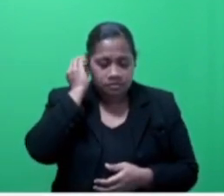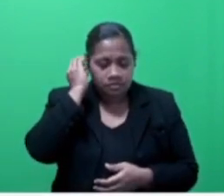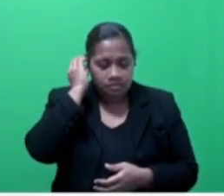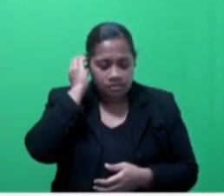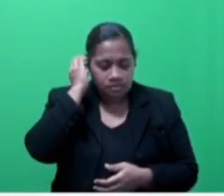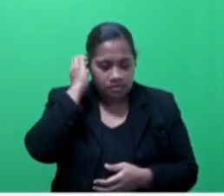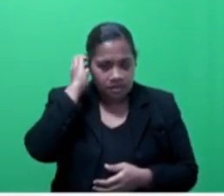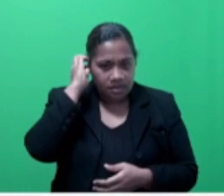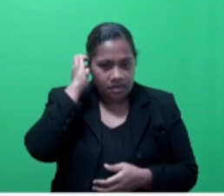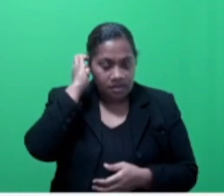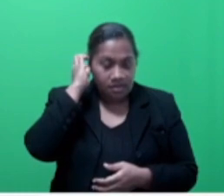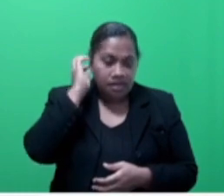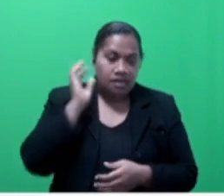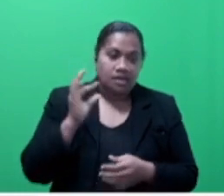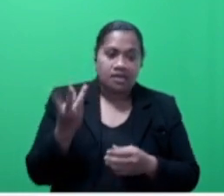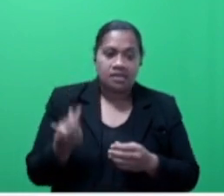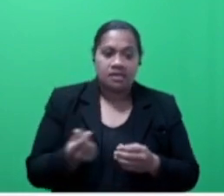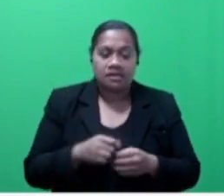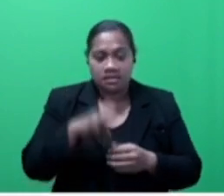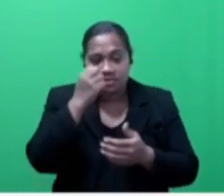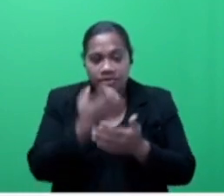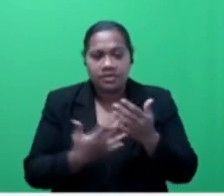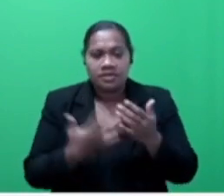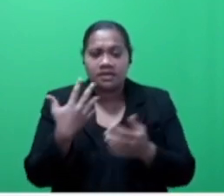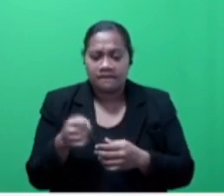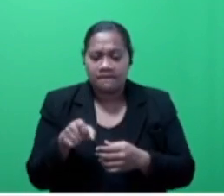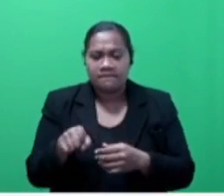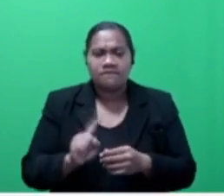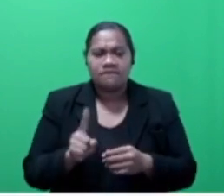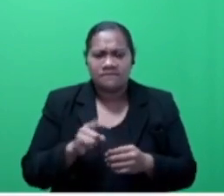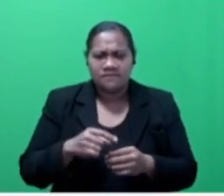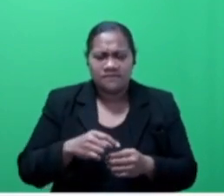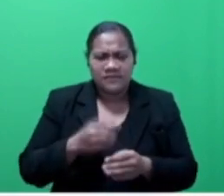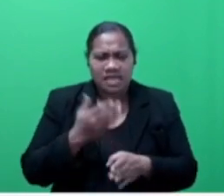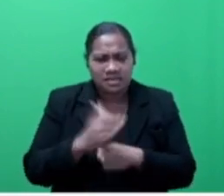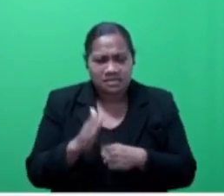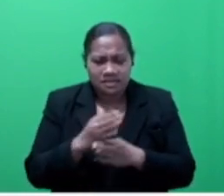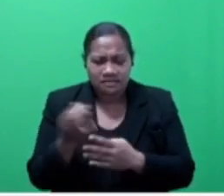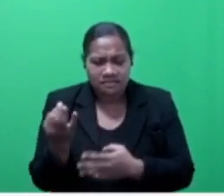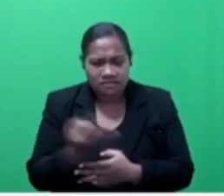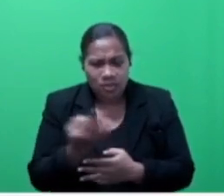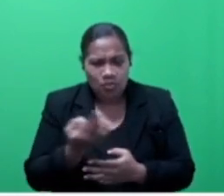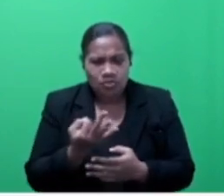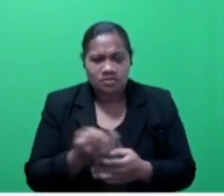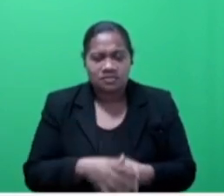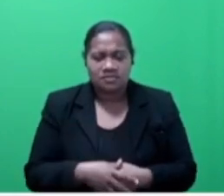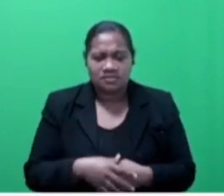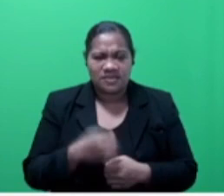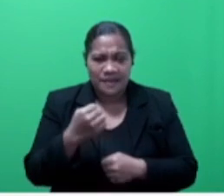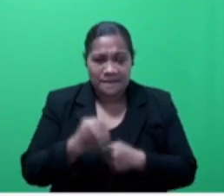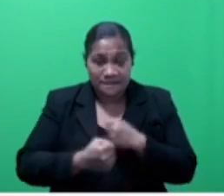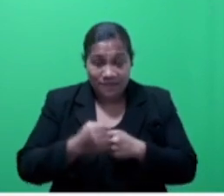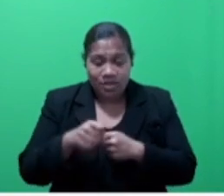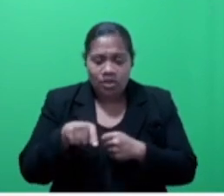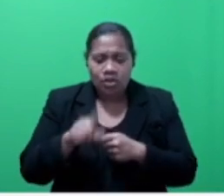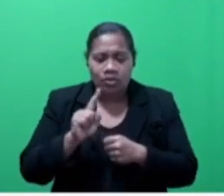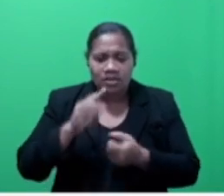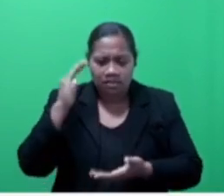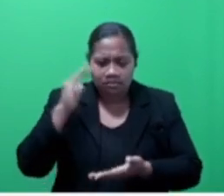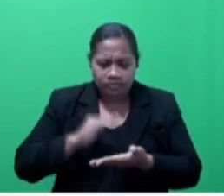to 25% of cassava flour or cassava meal in normal flour, so we'll actually reduce our usage